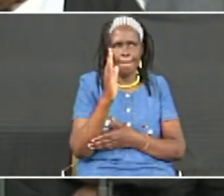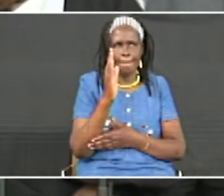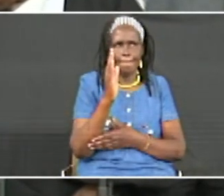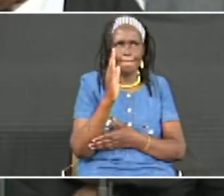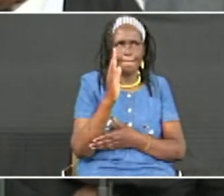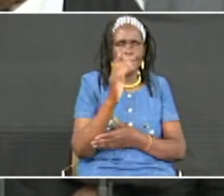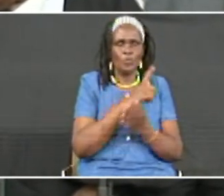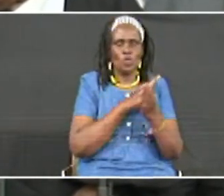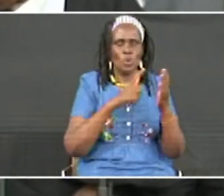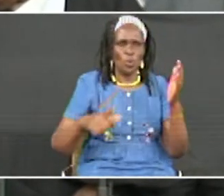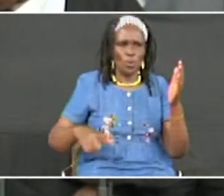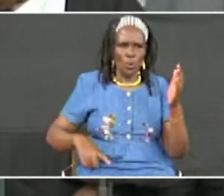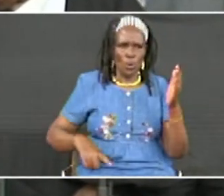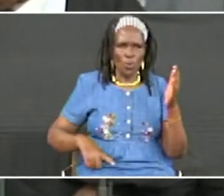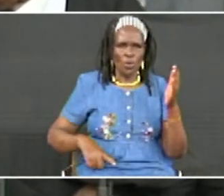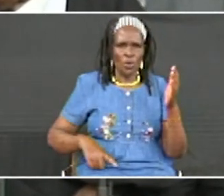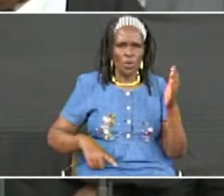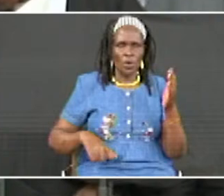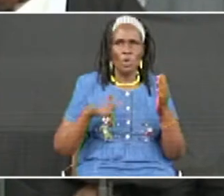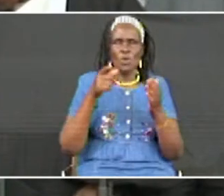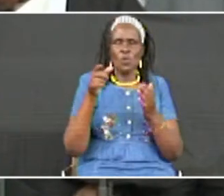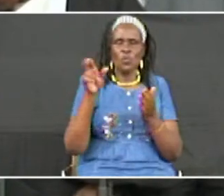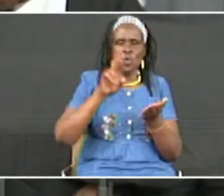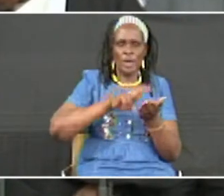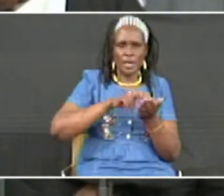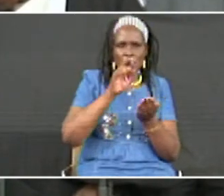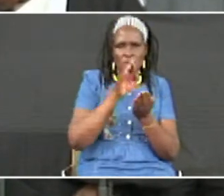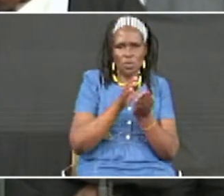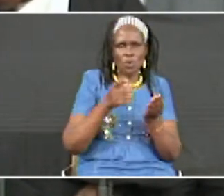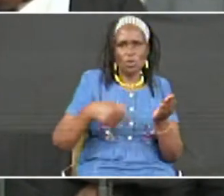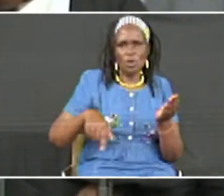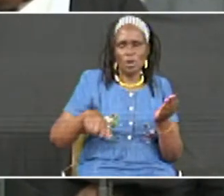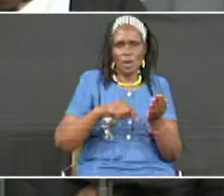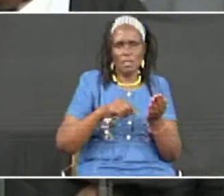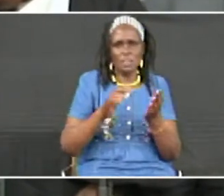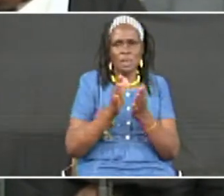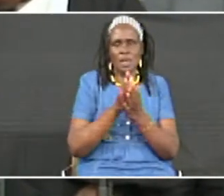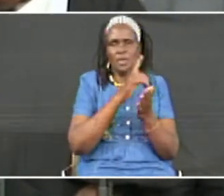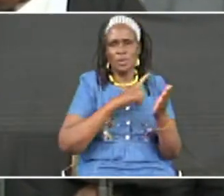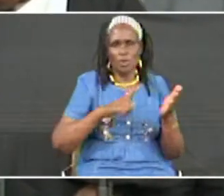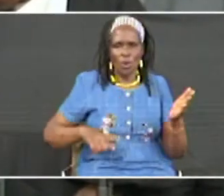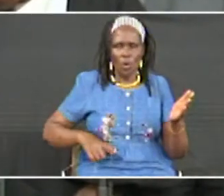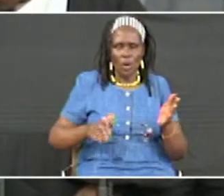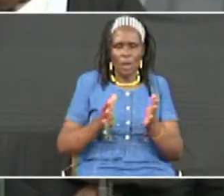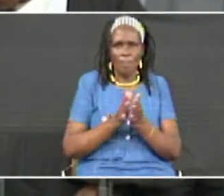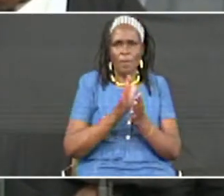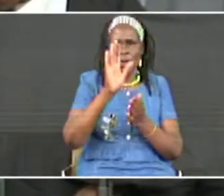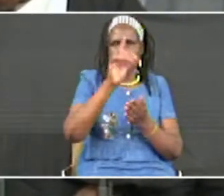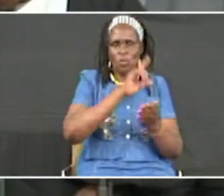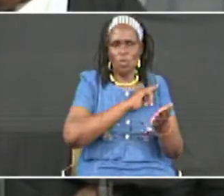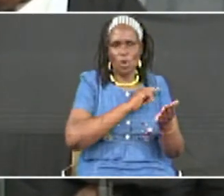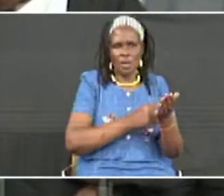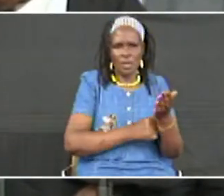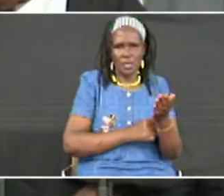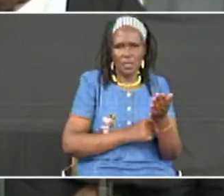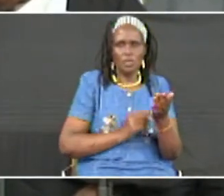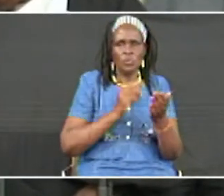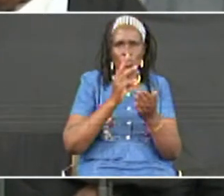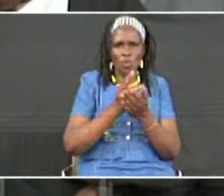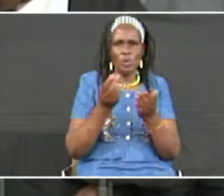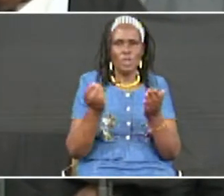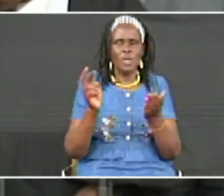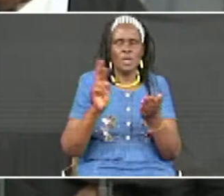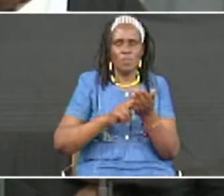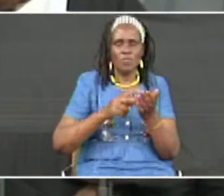Lord, you restore us. And Lord, by your grace, you impute righteousness and